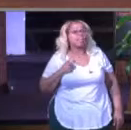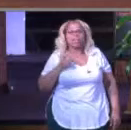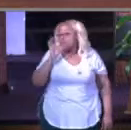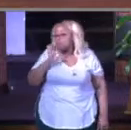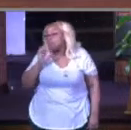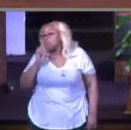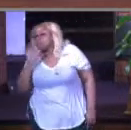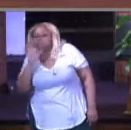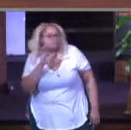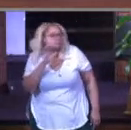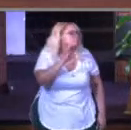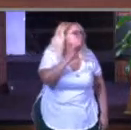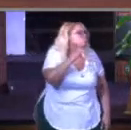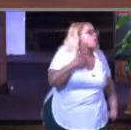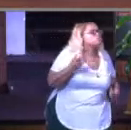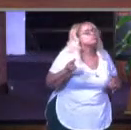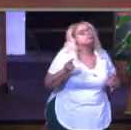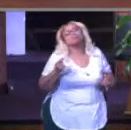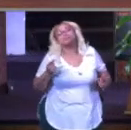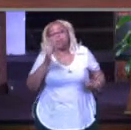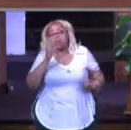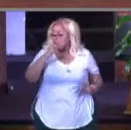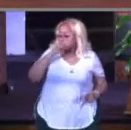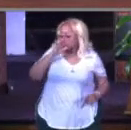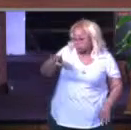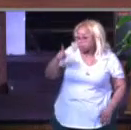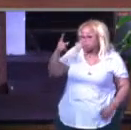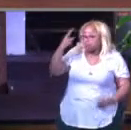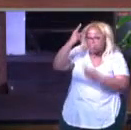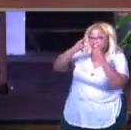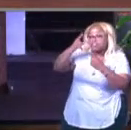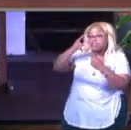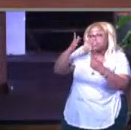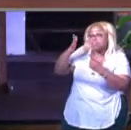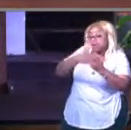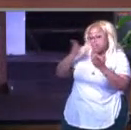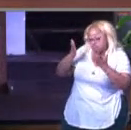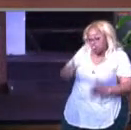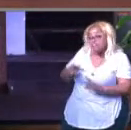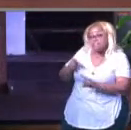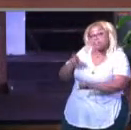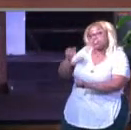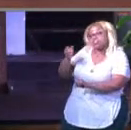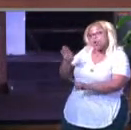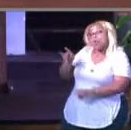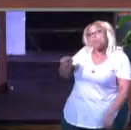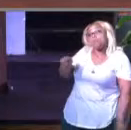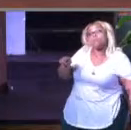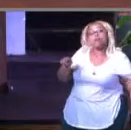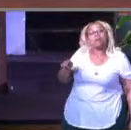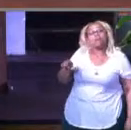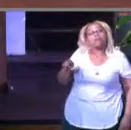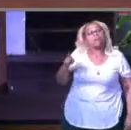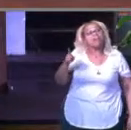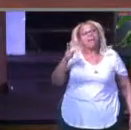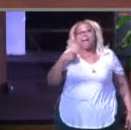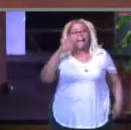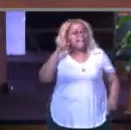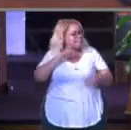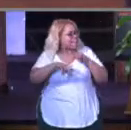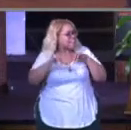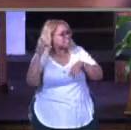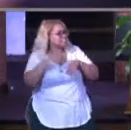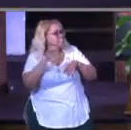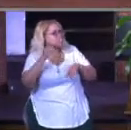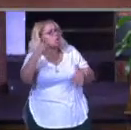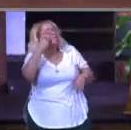I'm looking to and fro. See what I can do. And God said, have you considered my servant Job? He said, I can't mess with